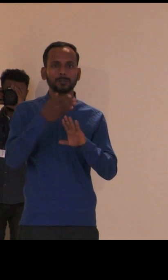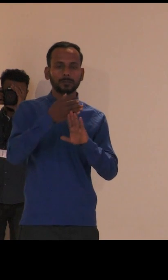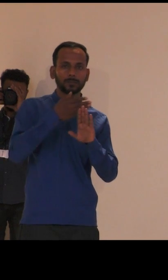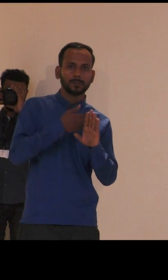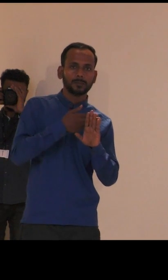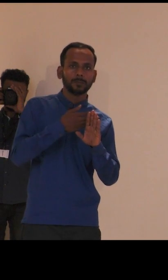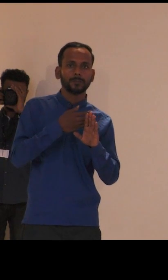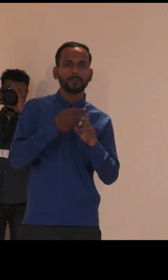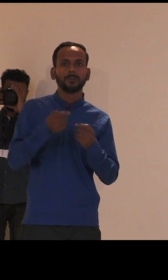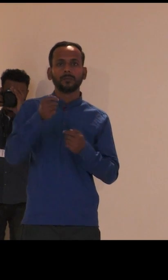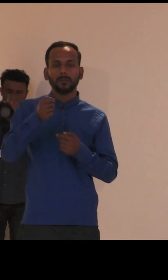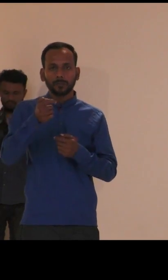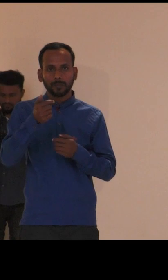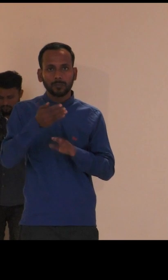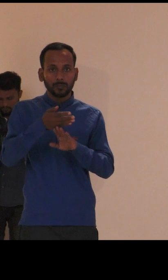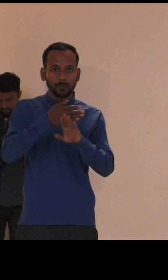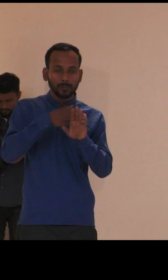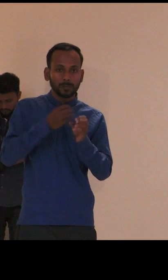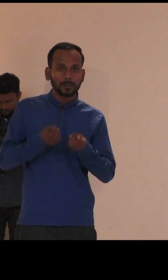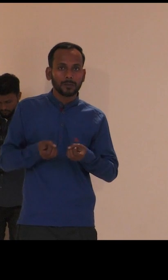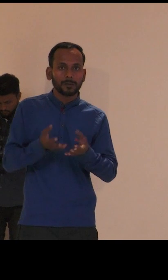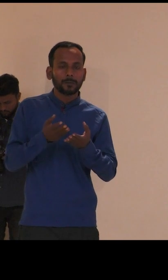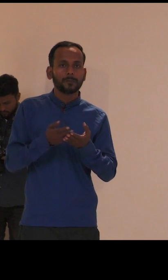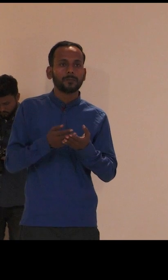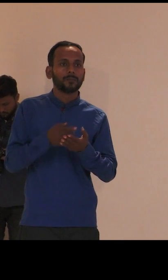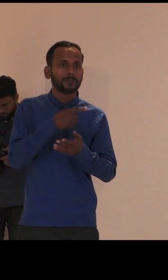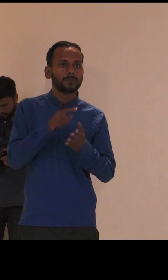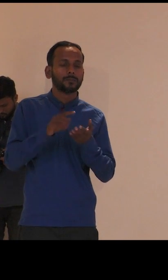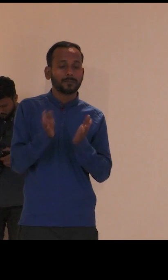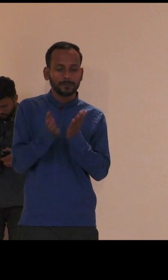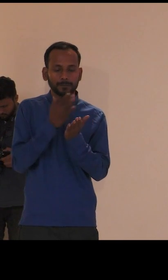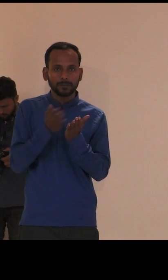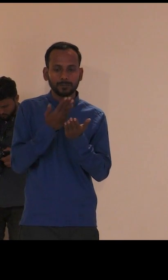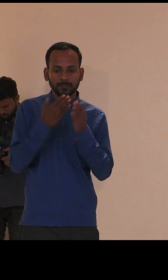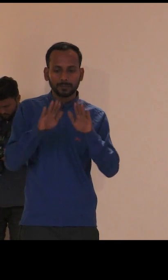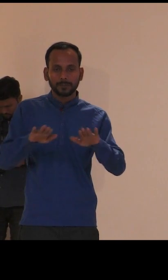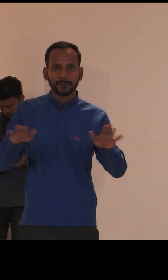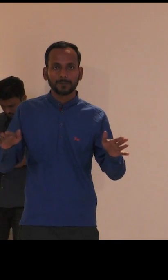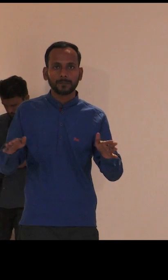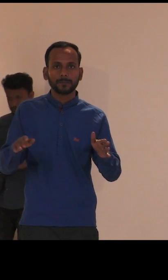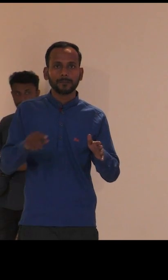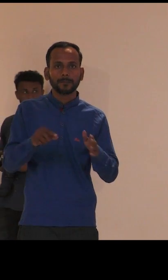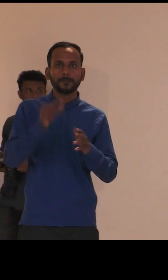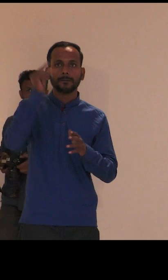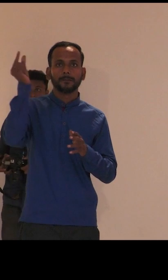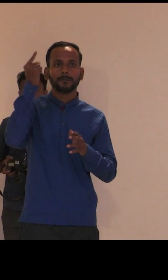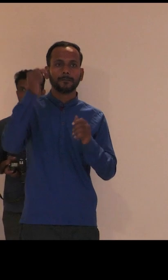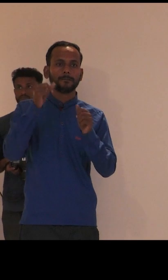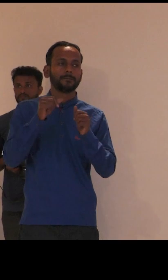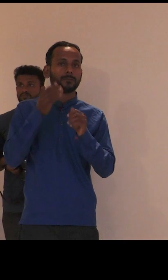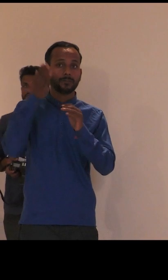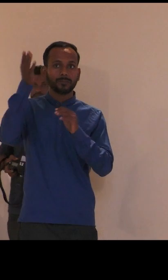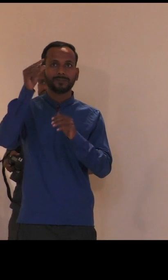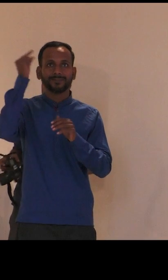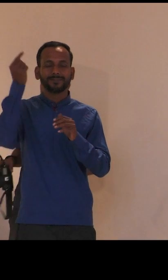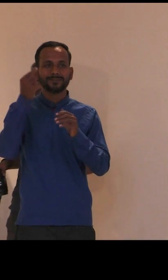we got funding for PARI education. So there was a student in one of the US universities,